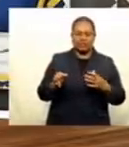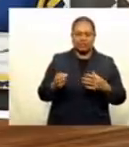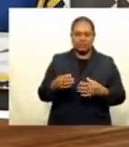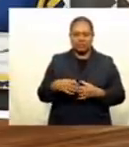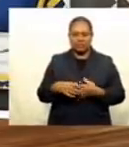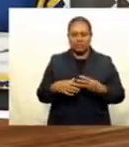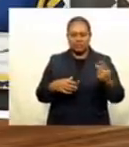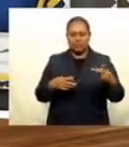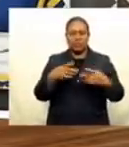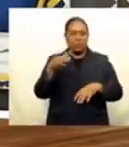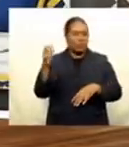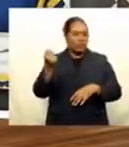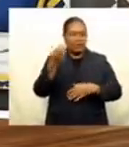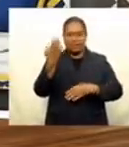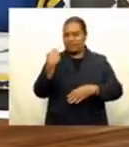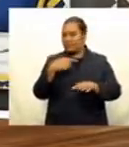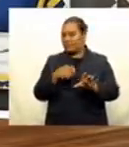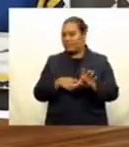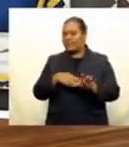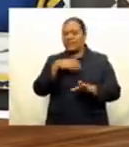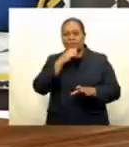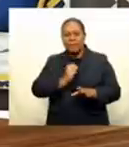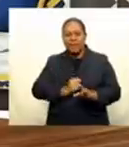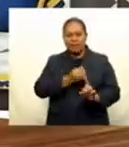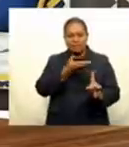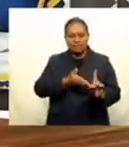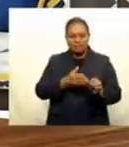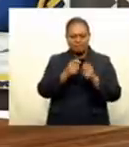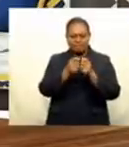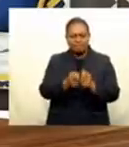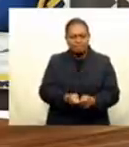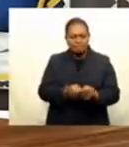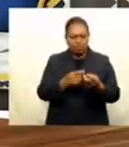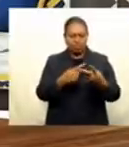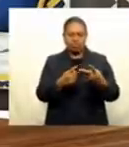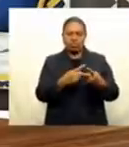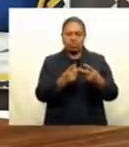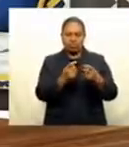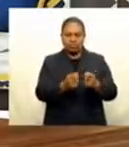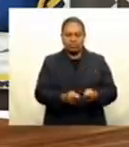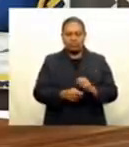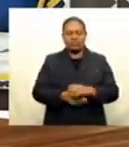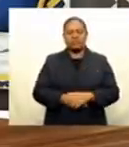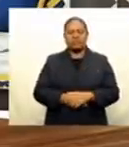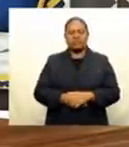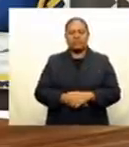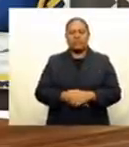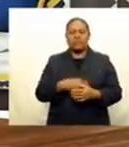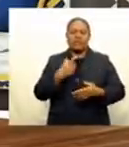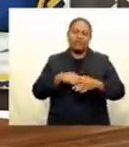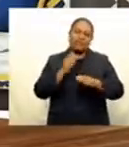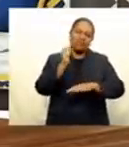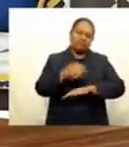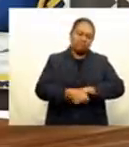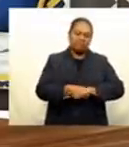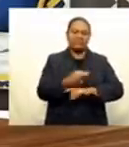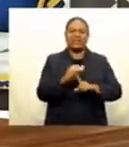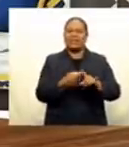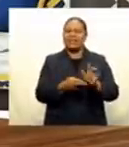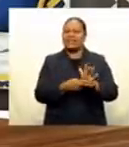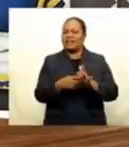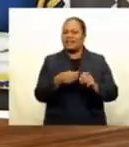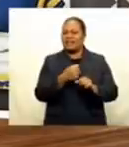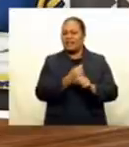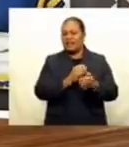masterclass performances from Fiji's very own Micah Sivo and Wanga Blake against a disappointed Knights outfit. The Eels scoring